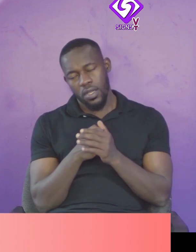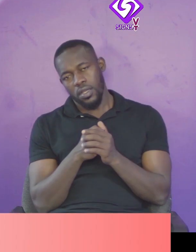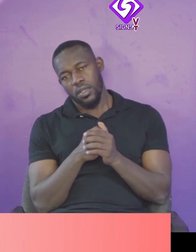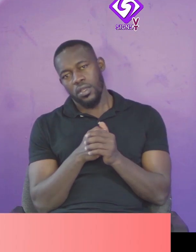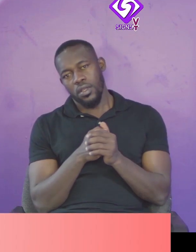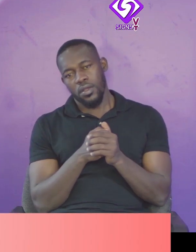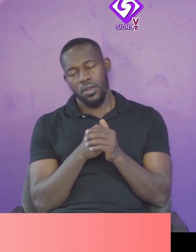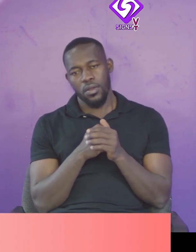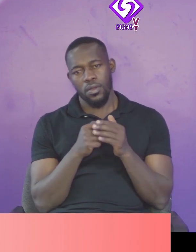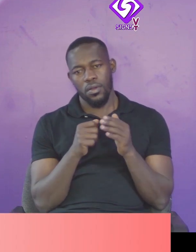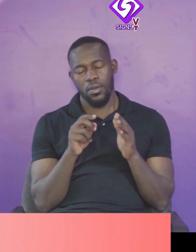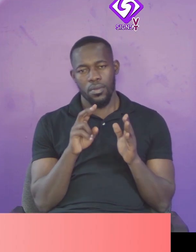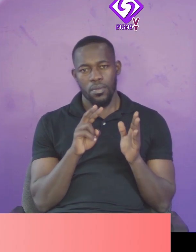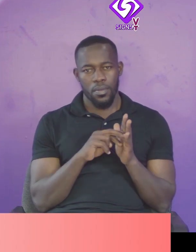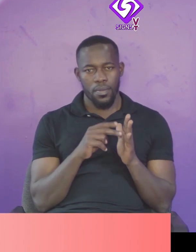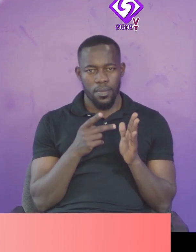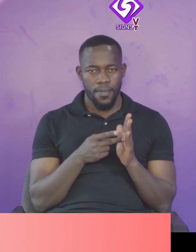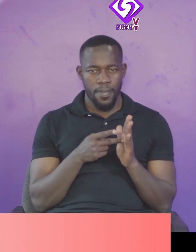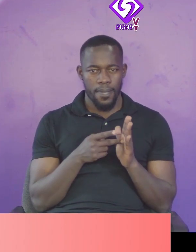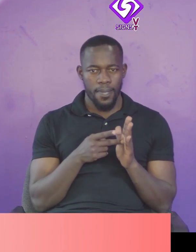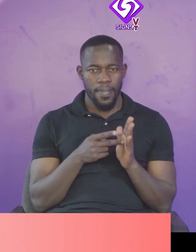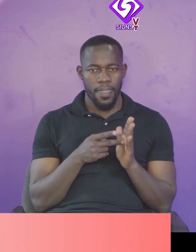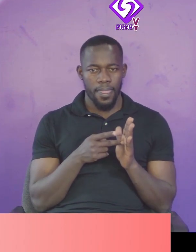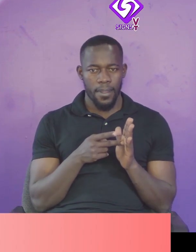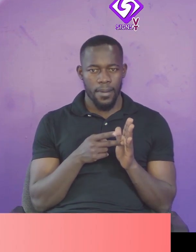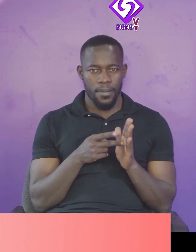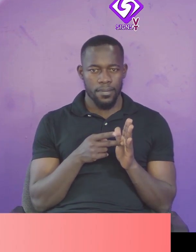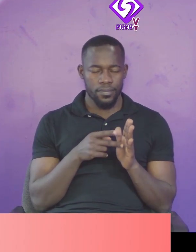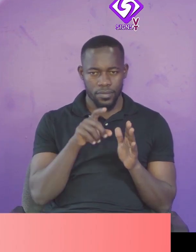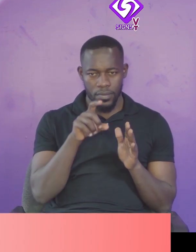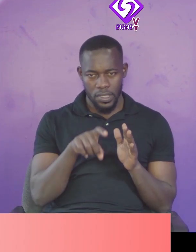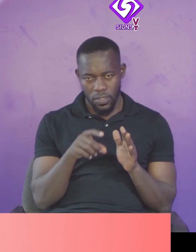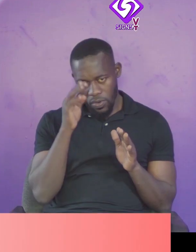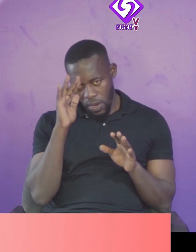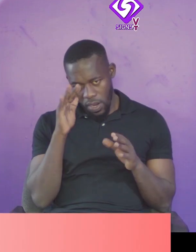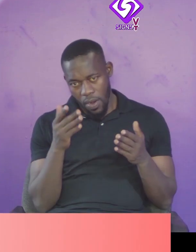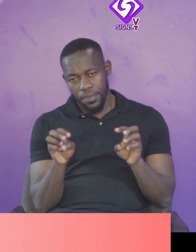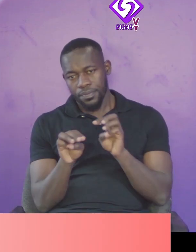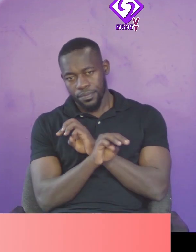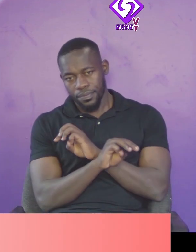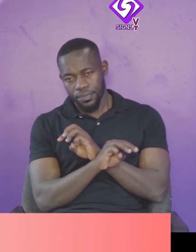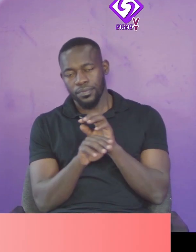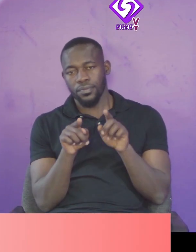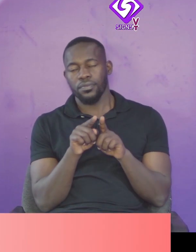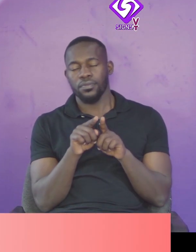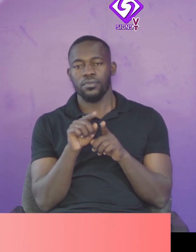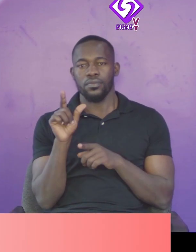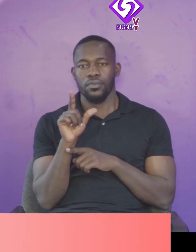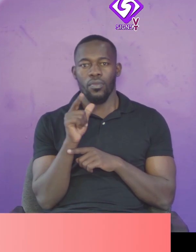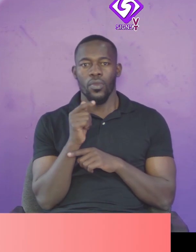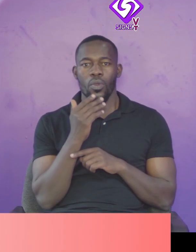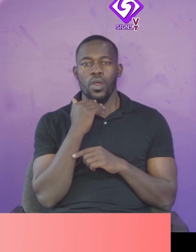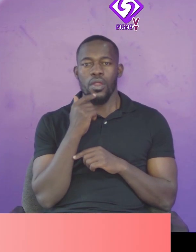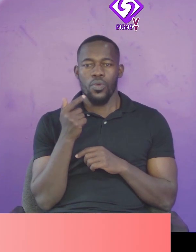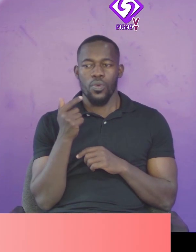So that means there will be a need to replace him. And I heard Liverpool were wanting to sign